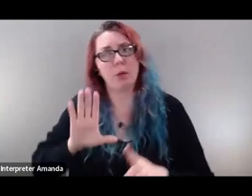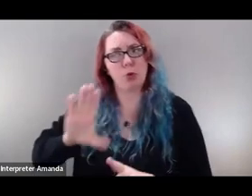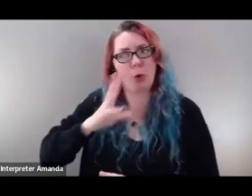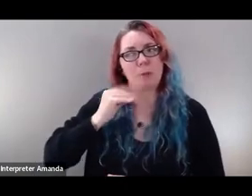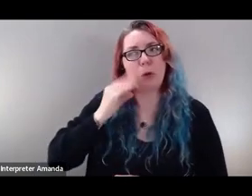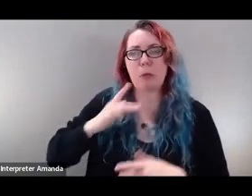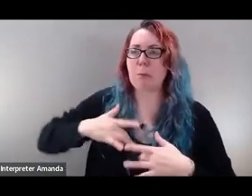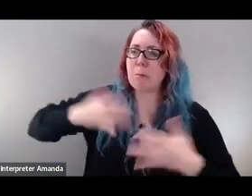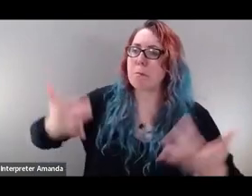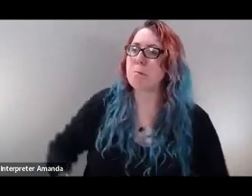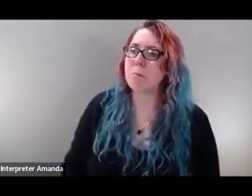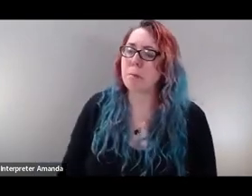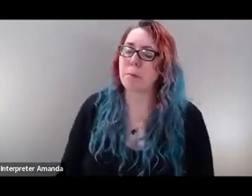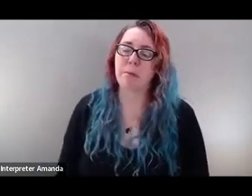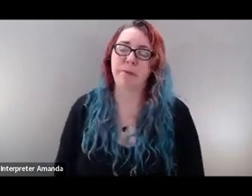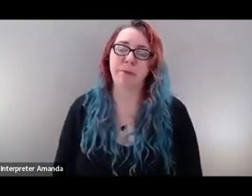Yeah,